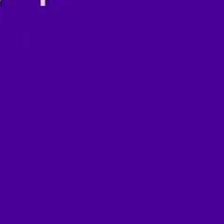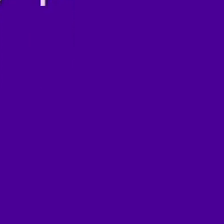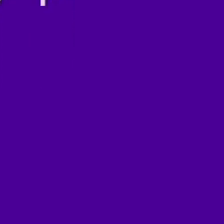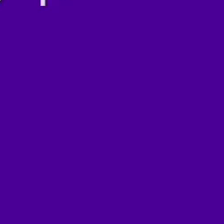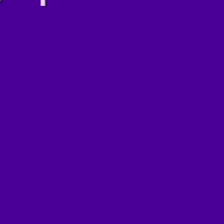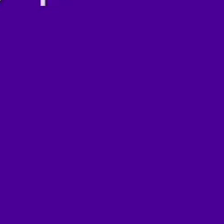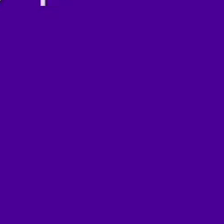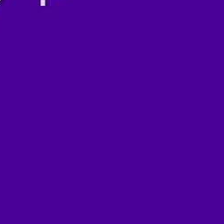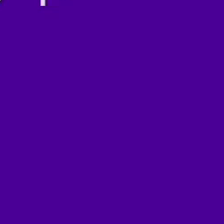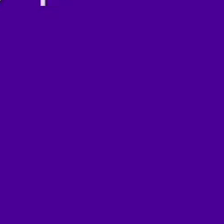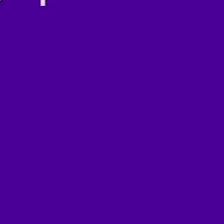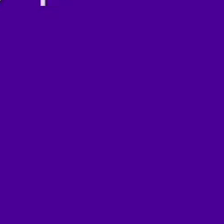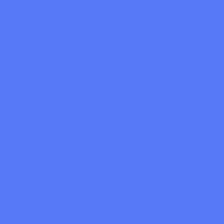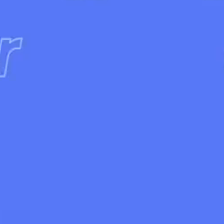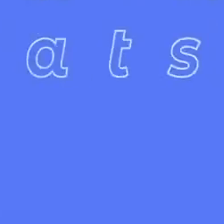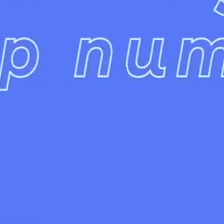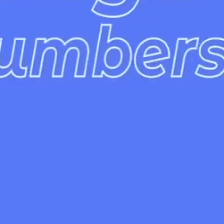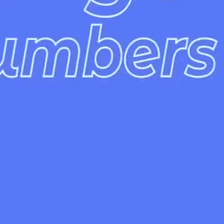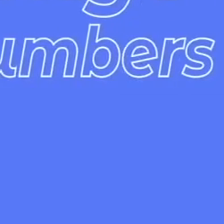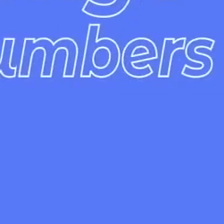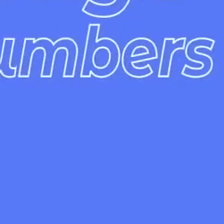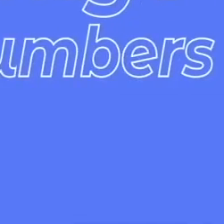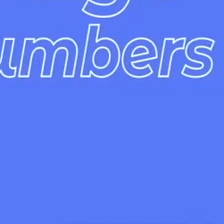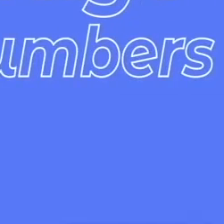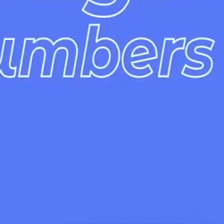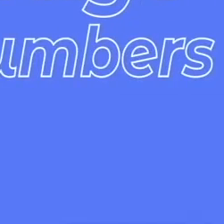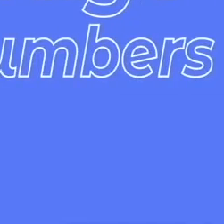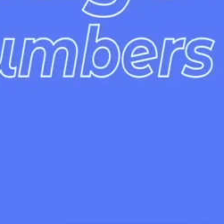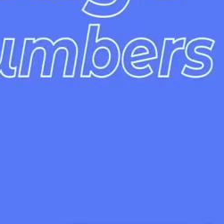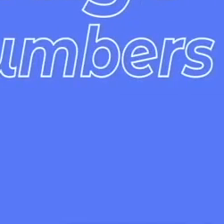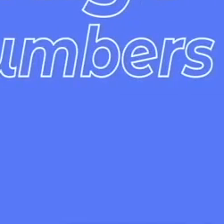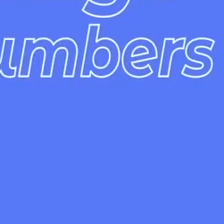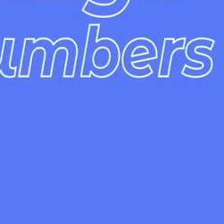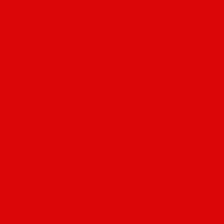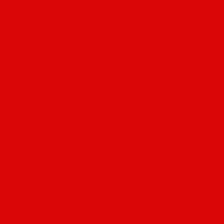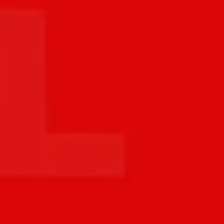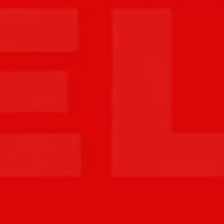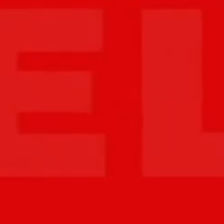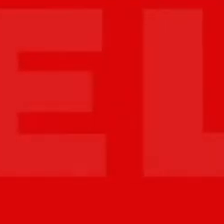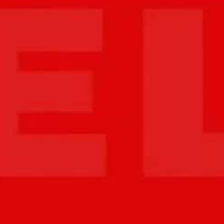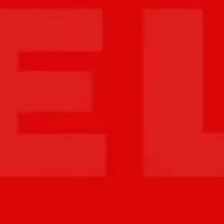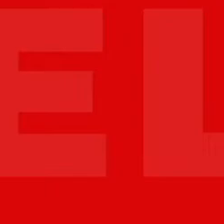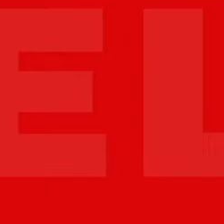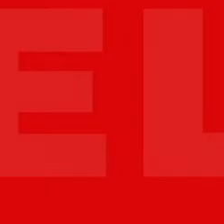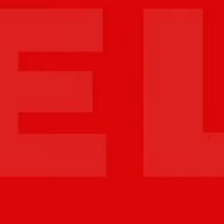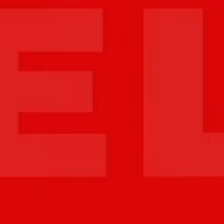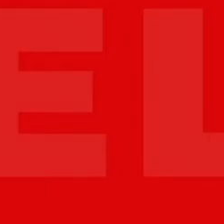a Safari group and you wish to join one, please send us a message on our WhatsApp numbers